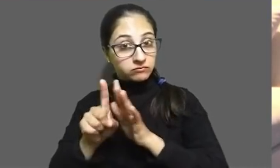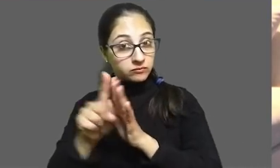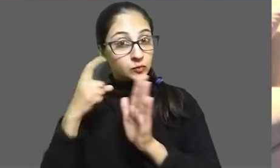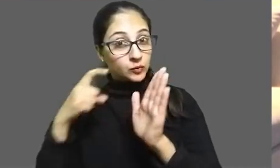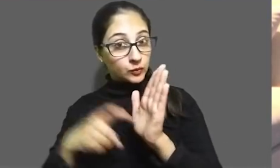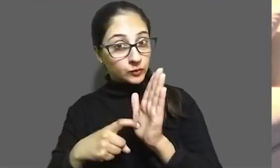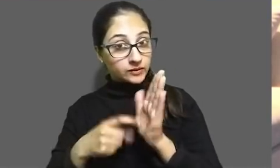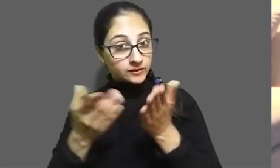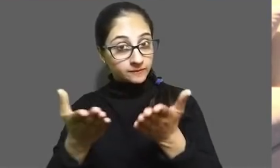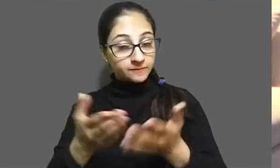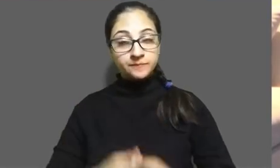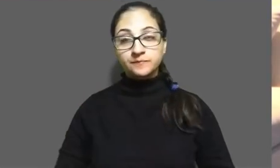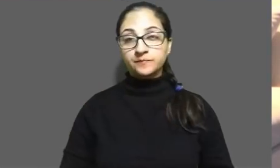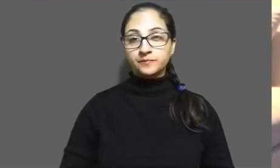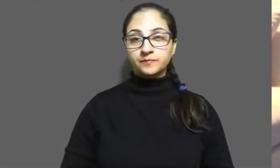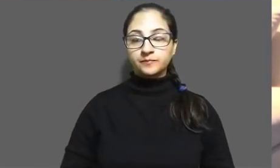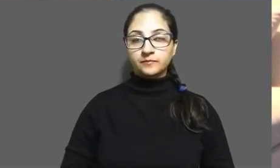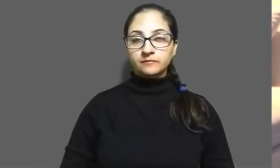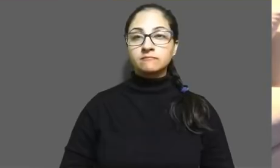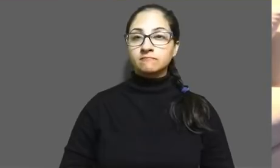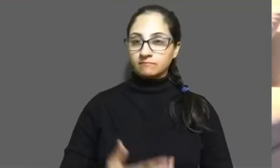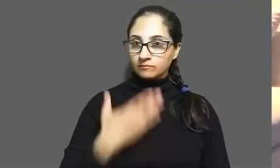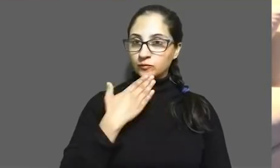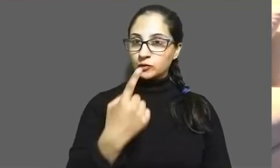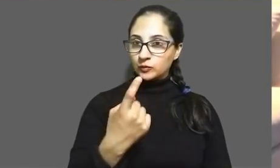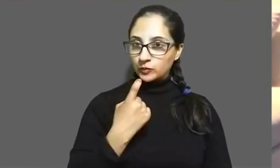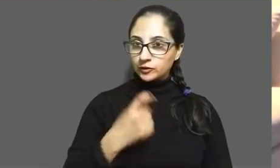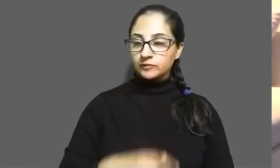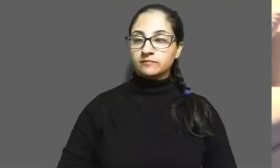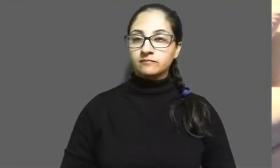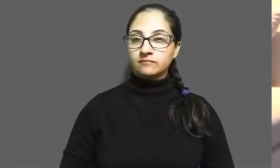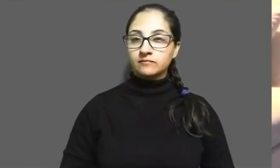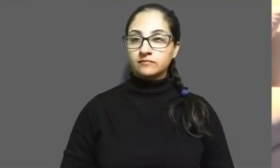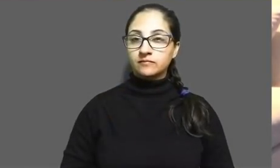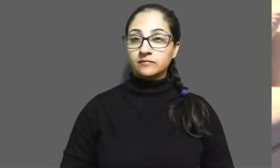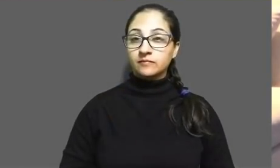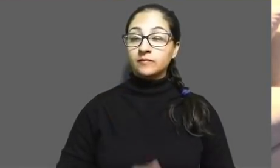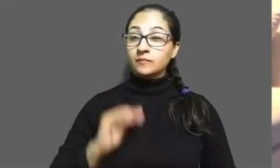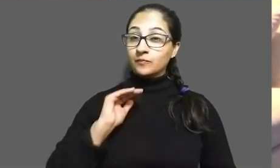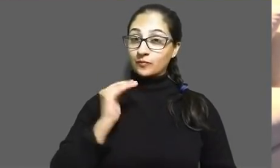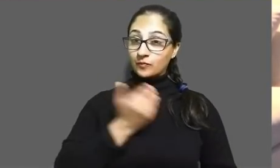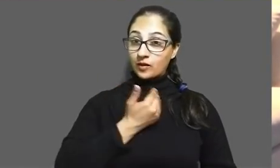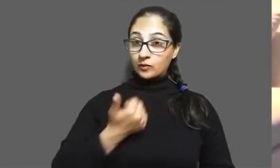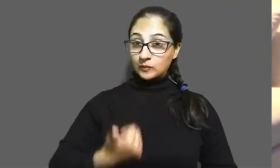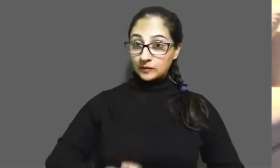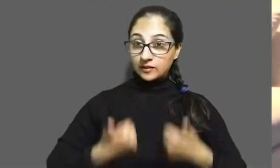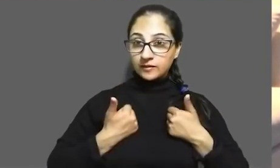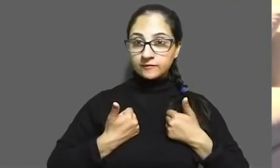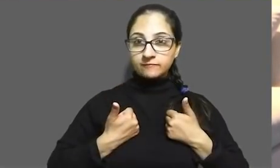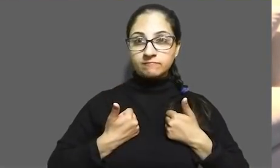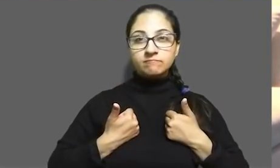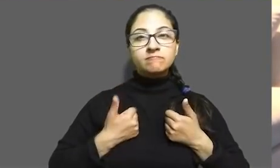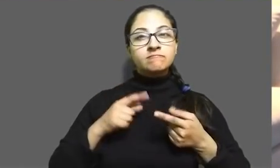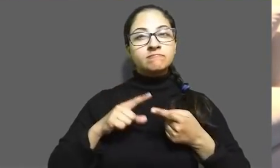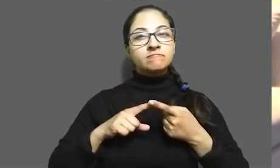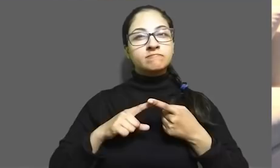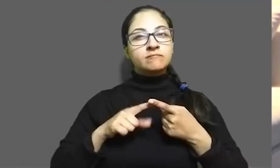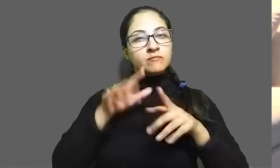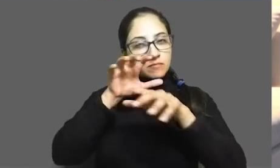This is a great question, Munira. Human nature is such that letting go is